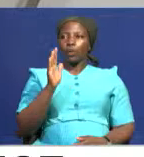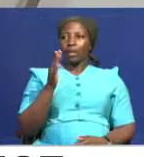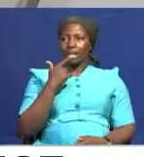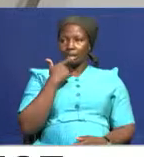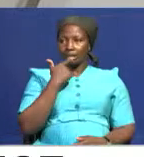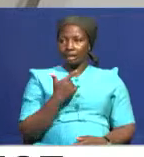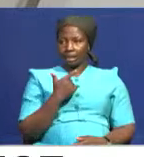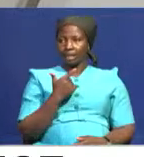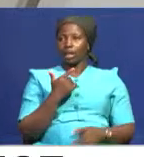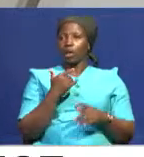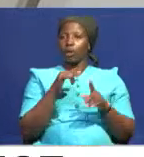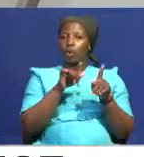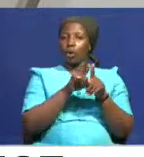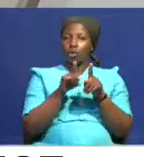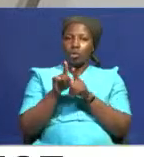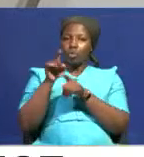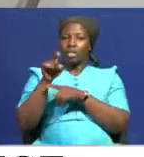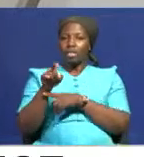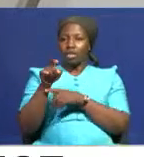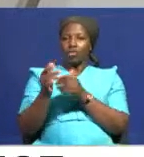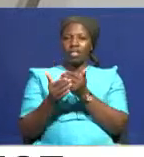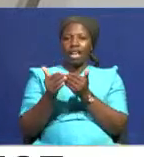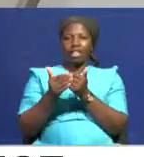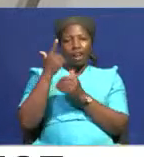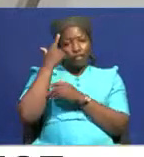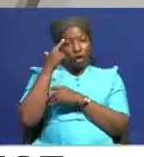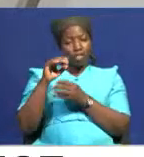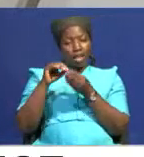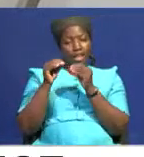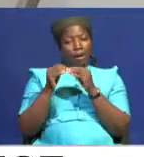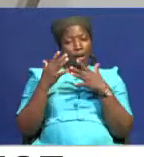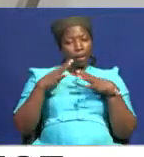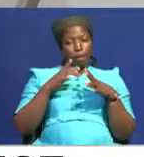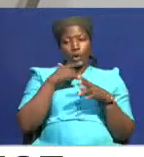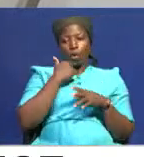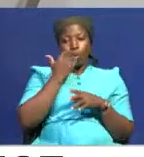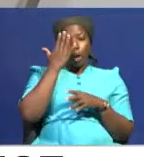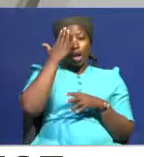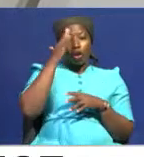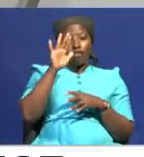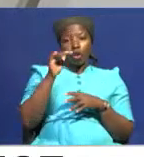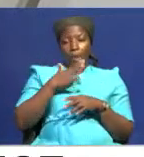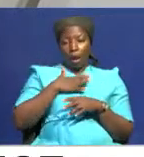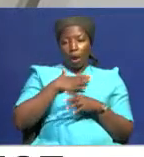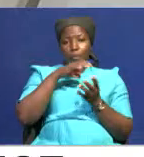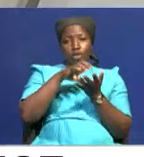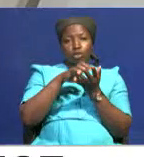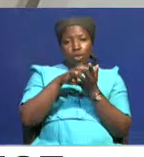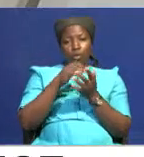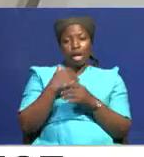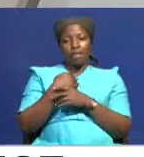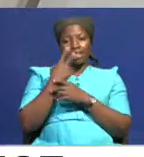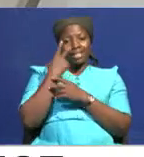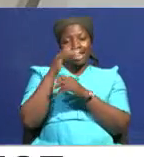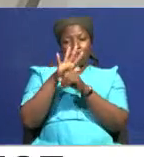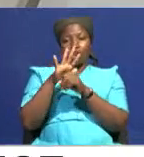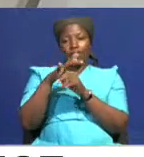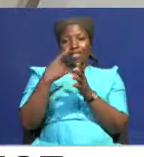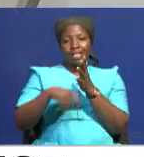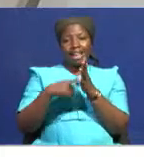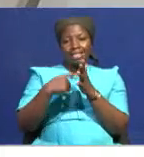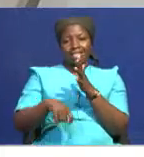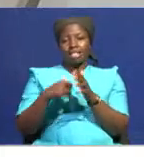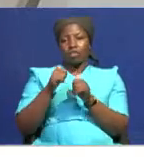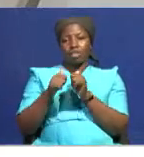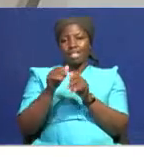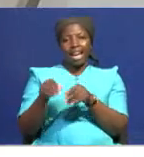we also have to take care of the mass population that we know. And from where we sit, we've been able to see a lot of taxes that have been